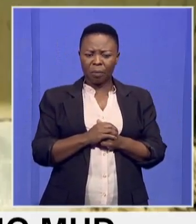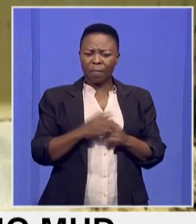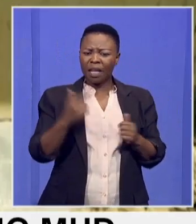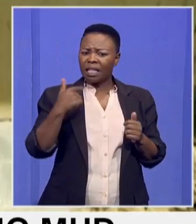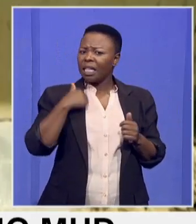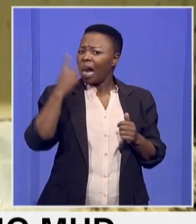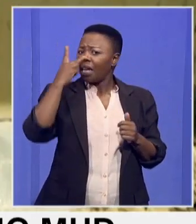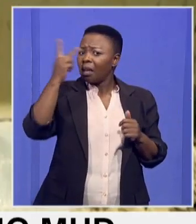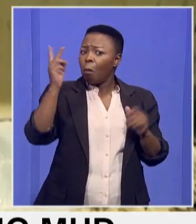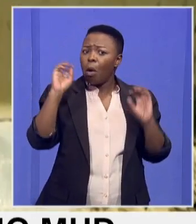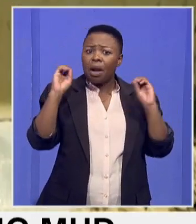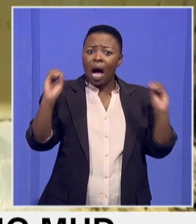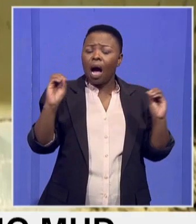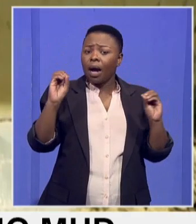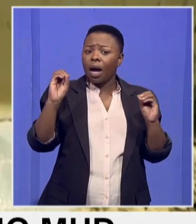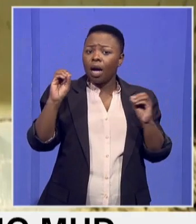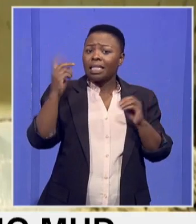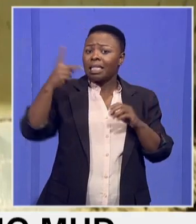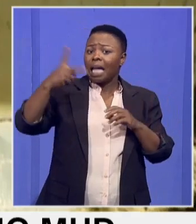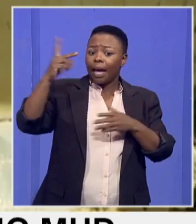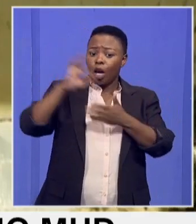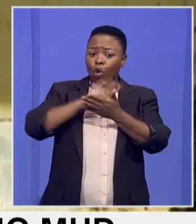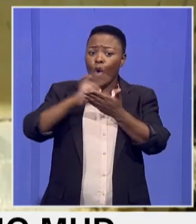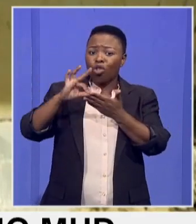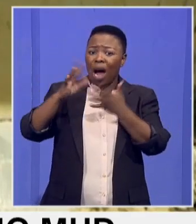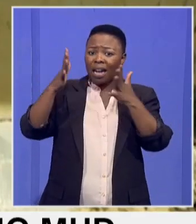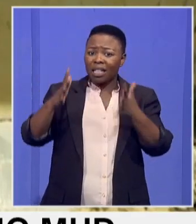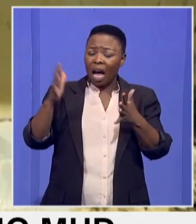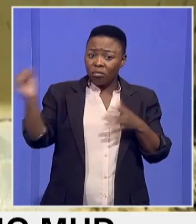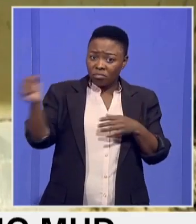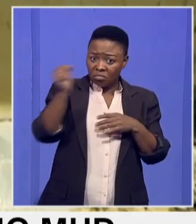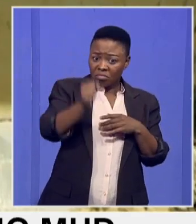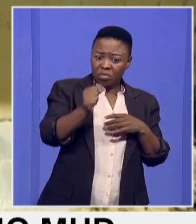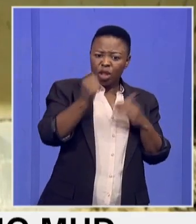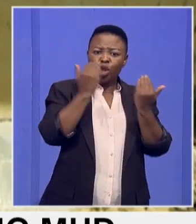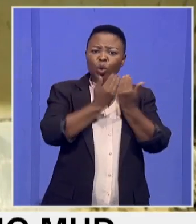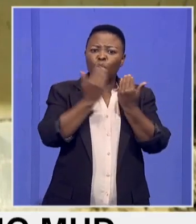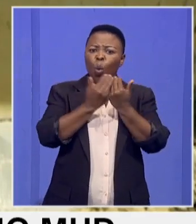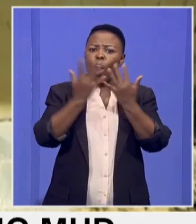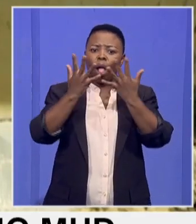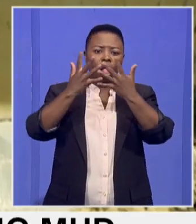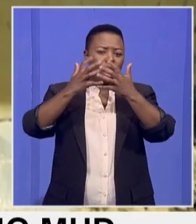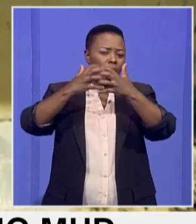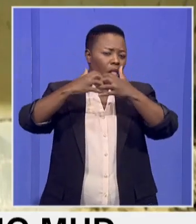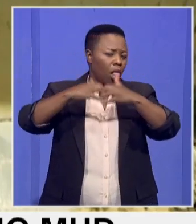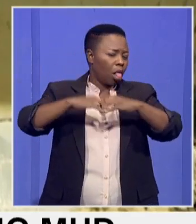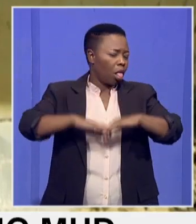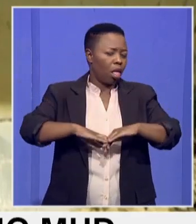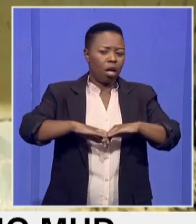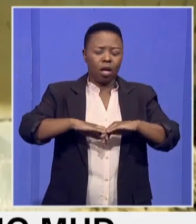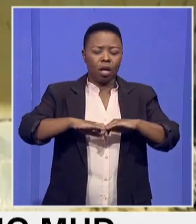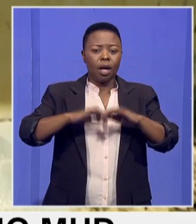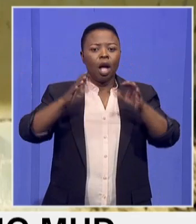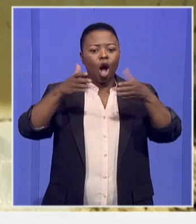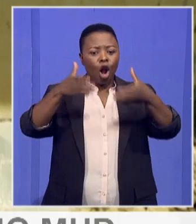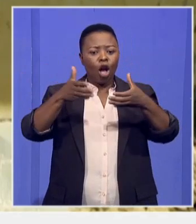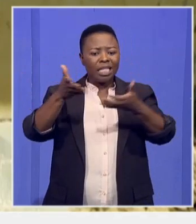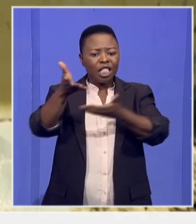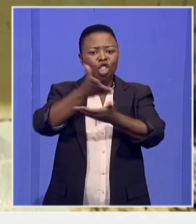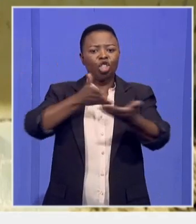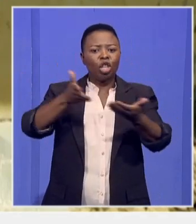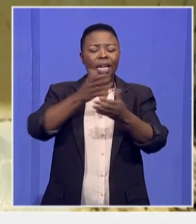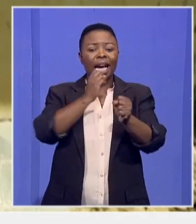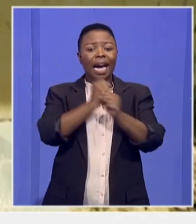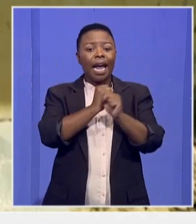seen the second contractor that was appointed. This school is collapsing. The class that is shared by grade 1 to grade